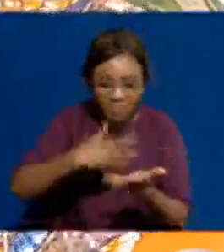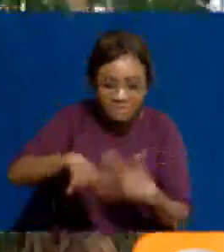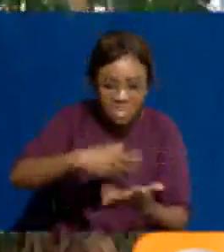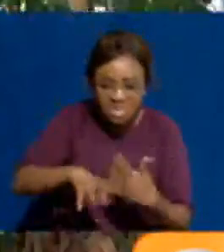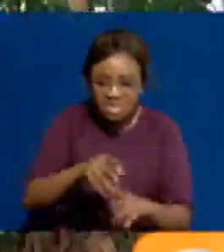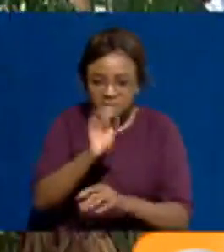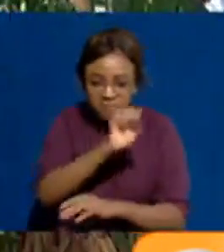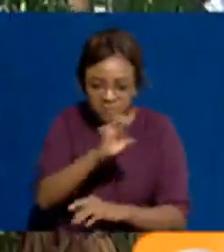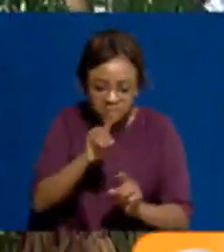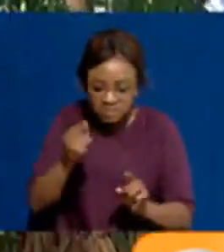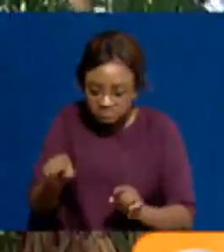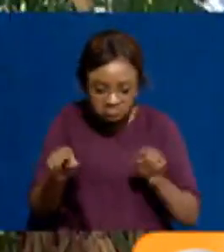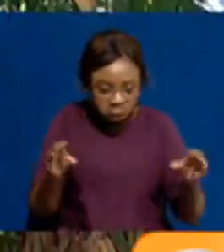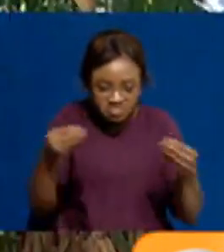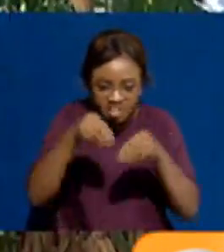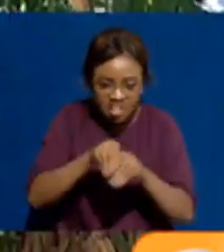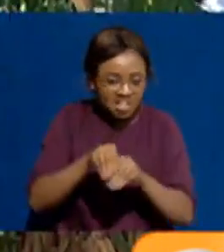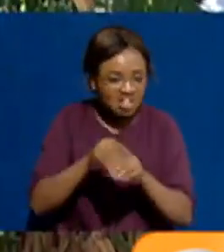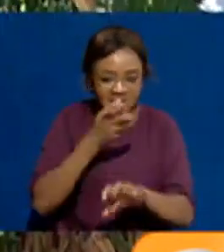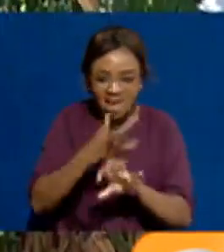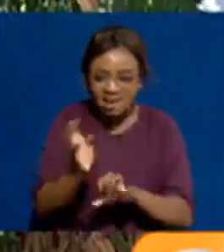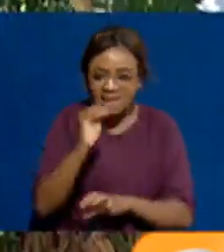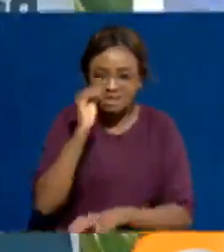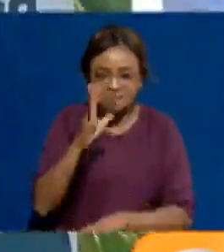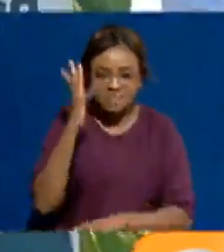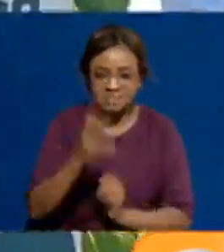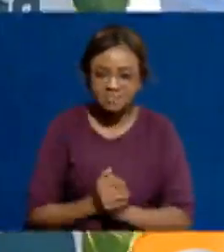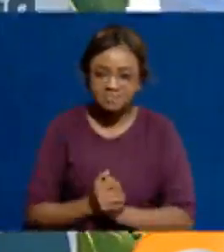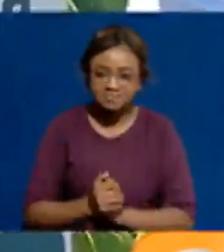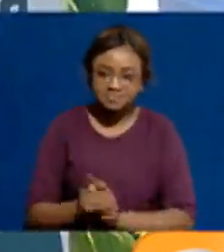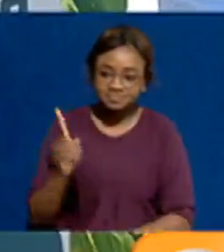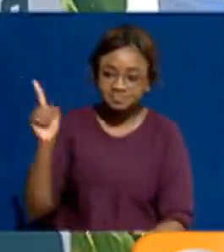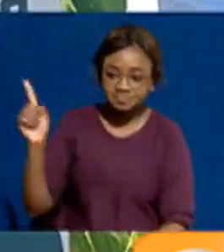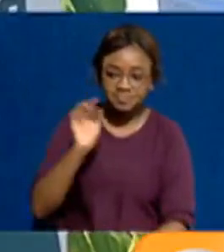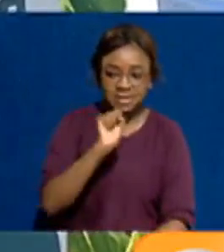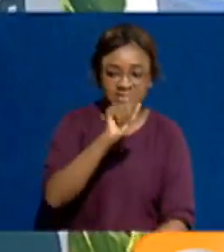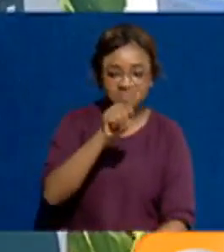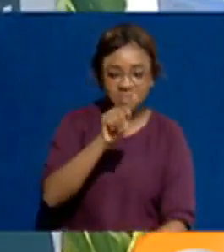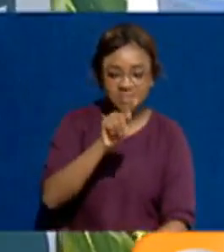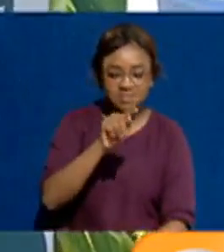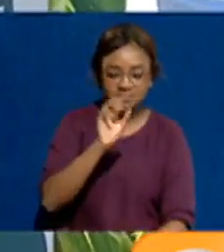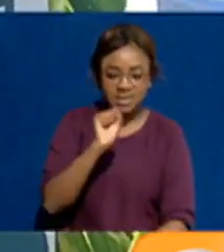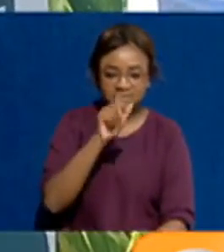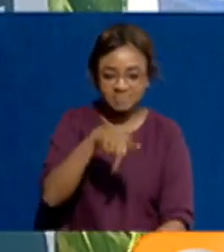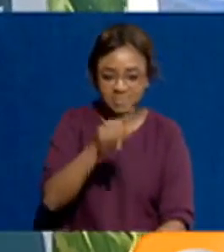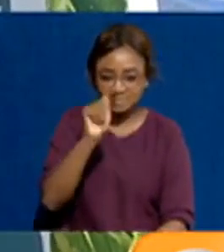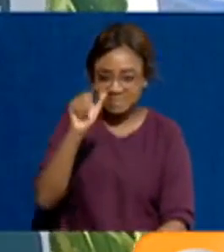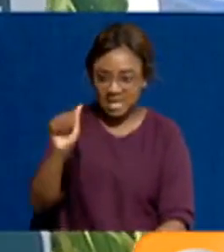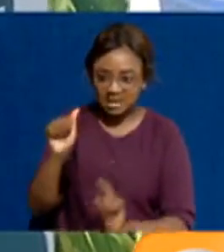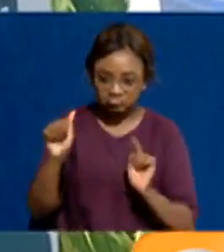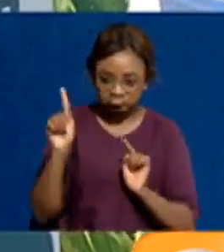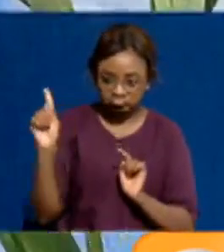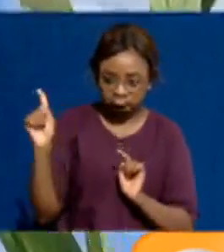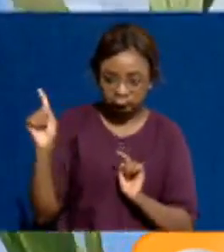expensive. Dubbed Seed Production Technology for Africa, SPTA, the technology eliminates the need for